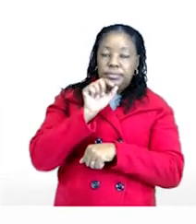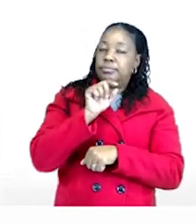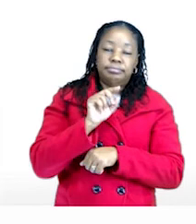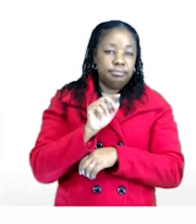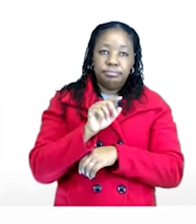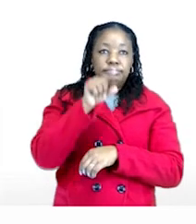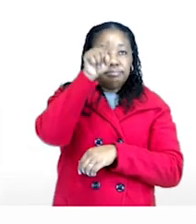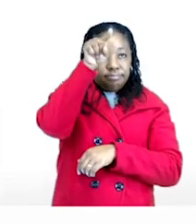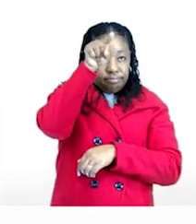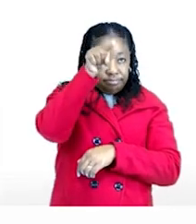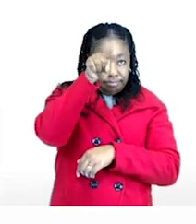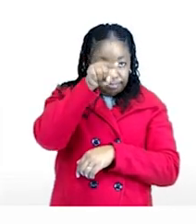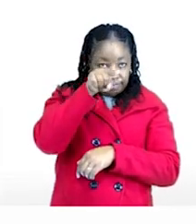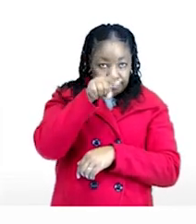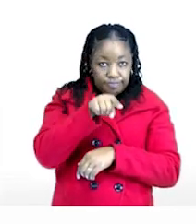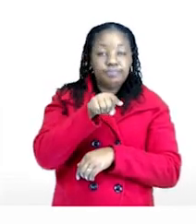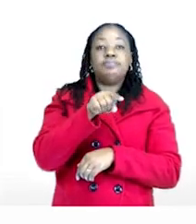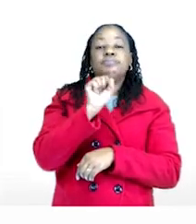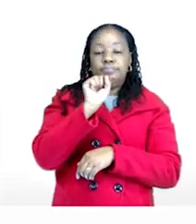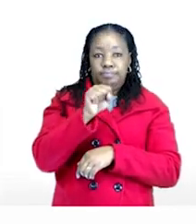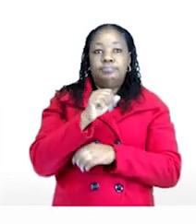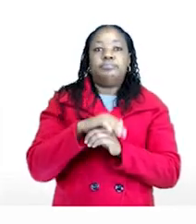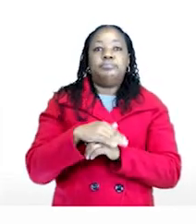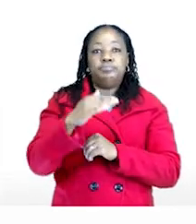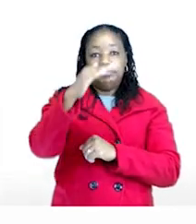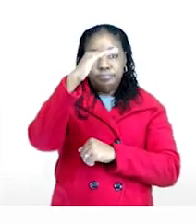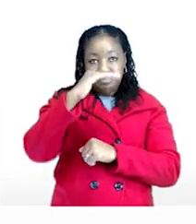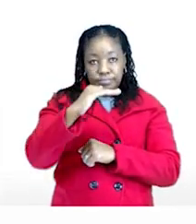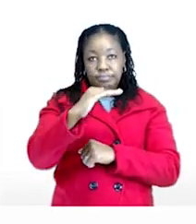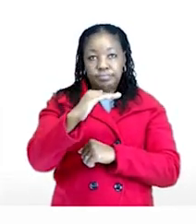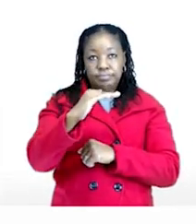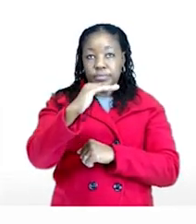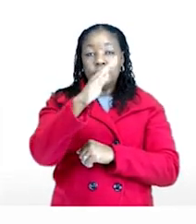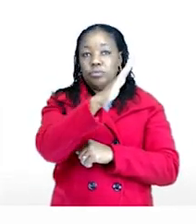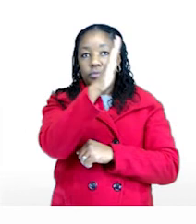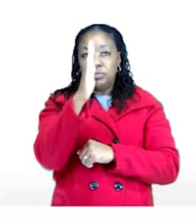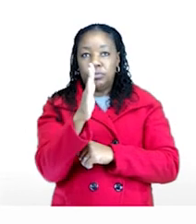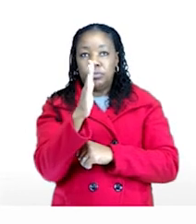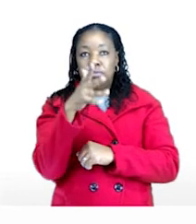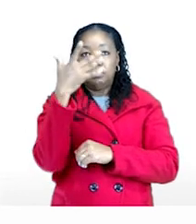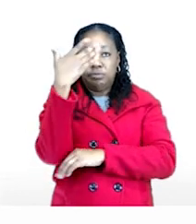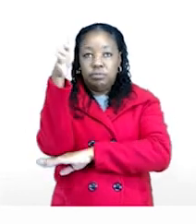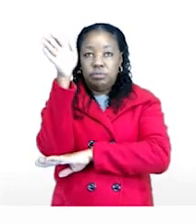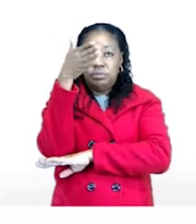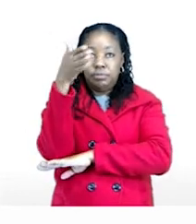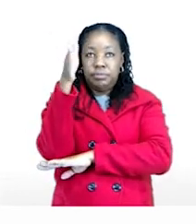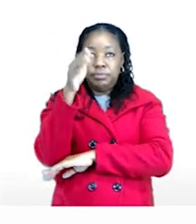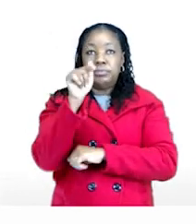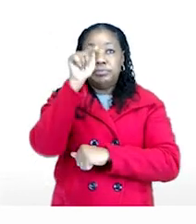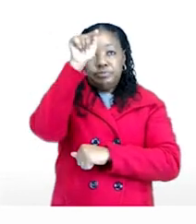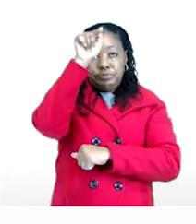dots. Let's do the same thing with the second flag. We start right from the top